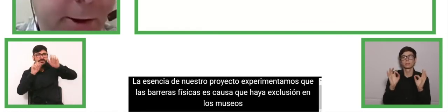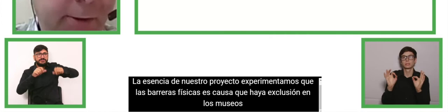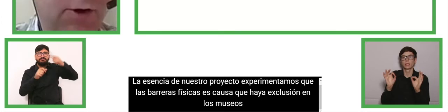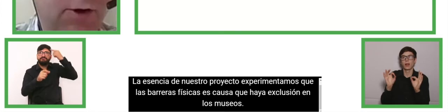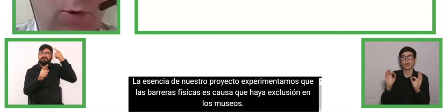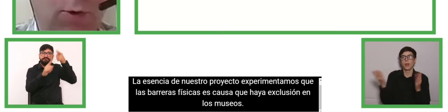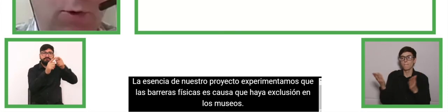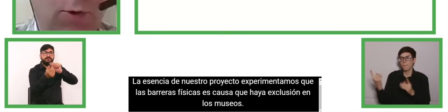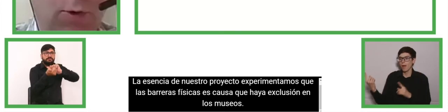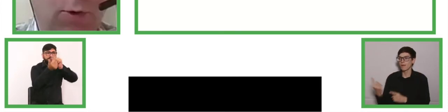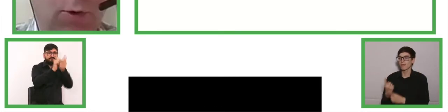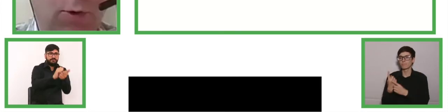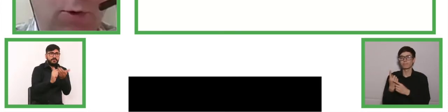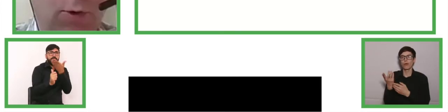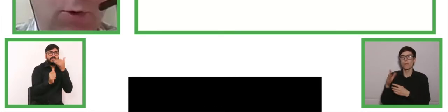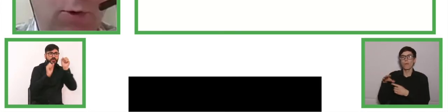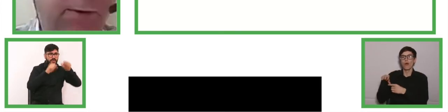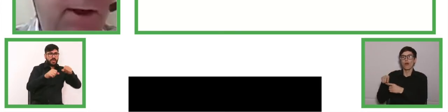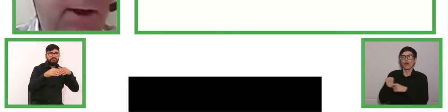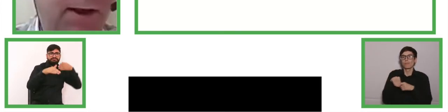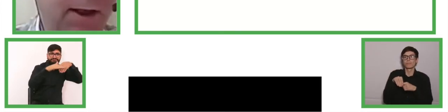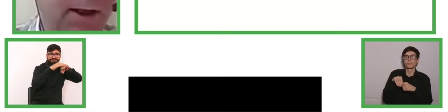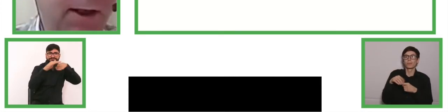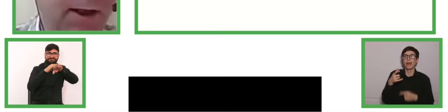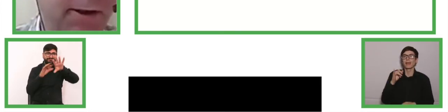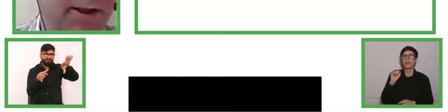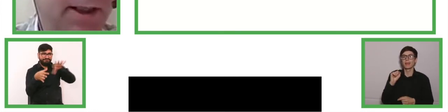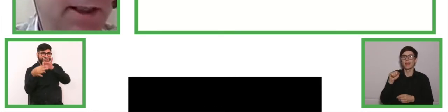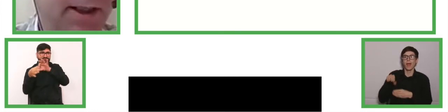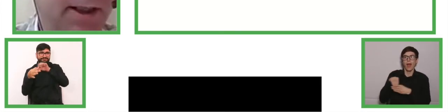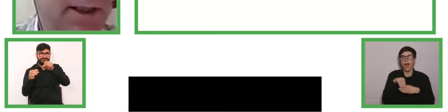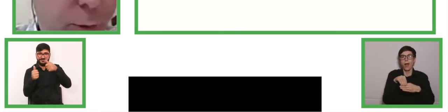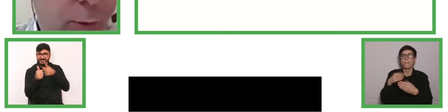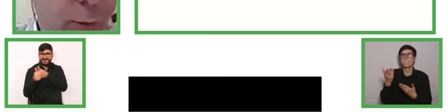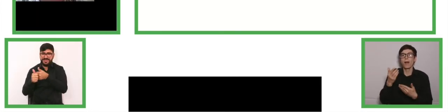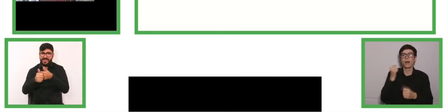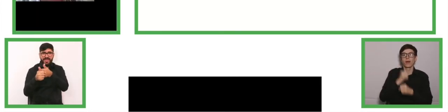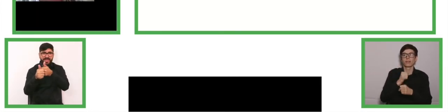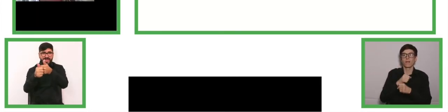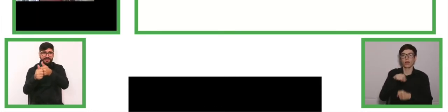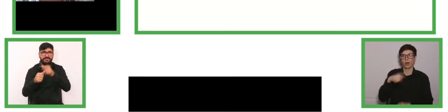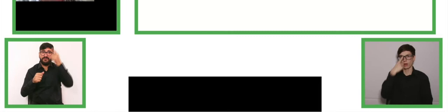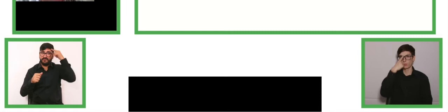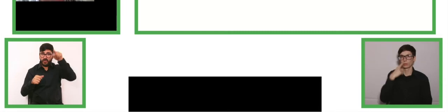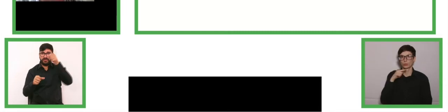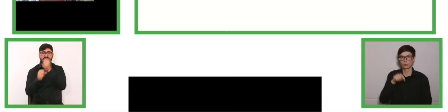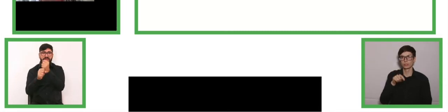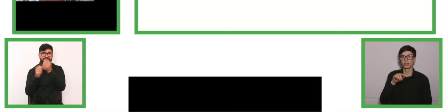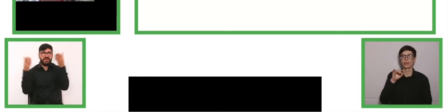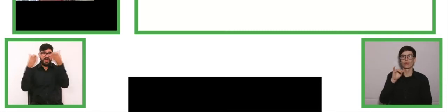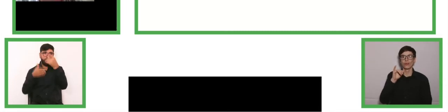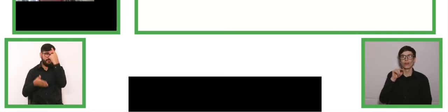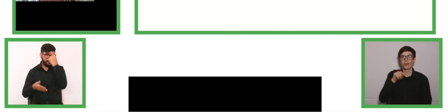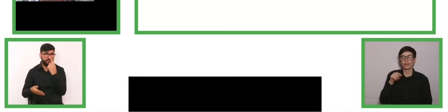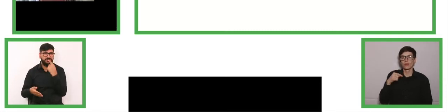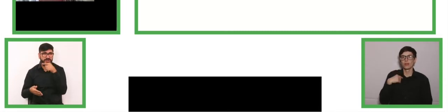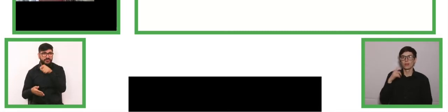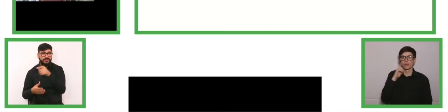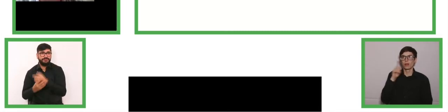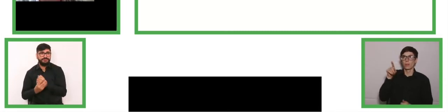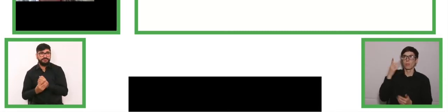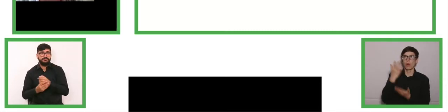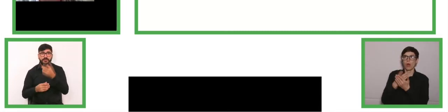to work in a museum, as you can see here in these two pictures, our group of